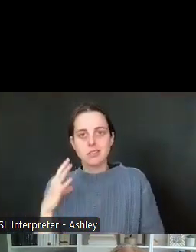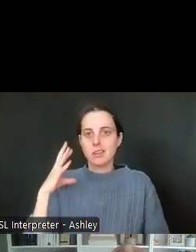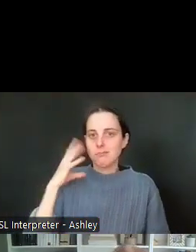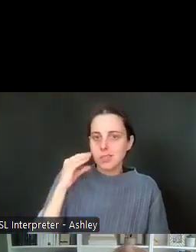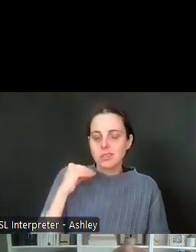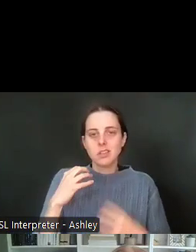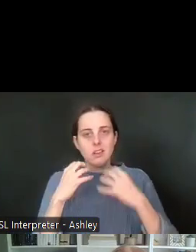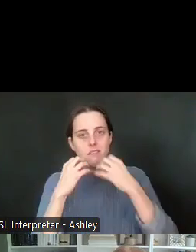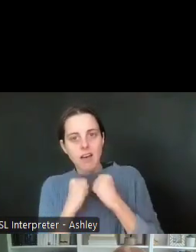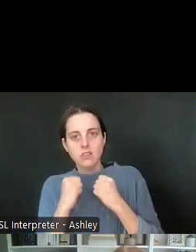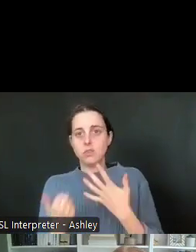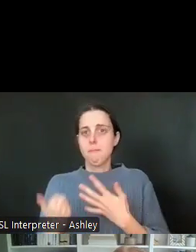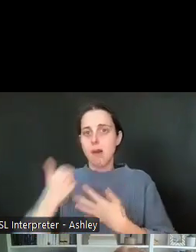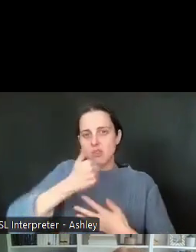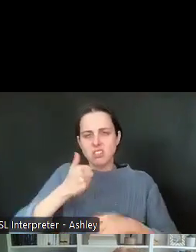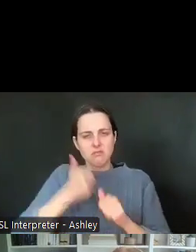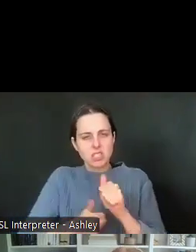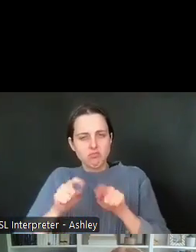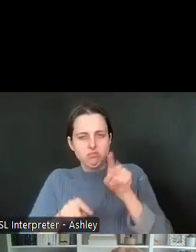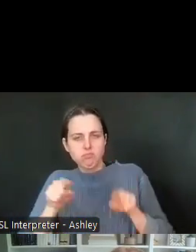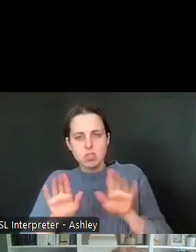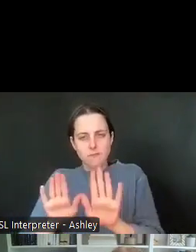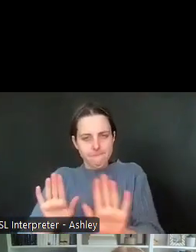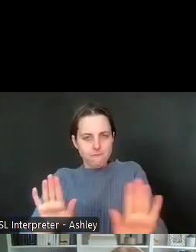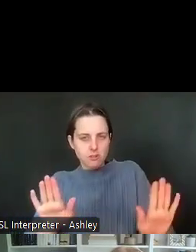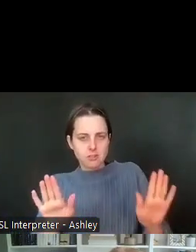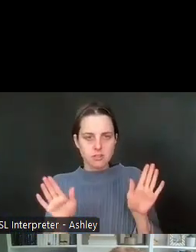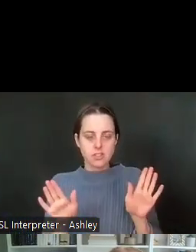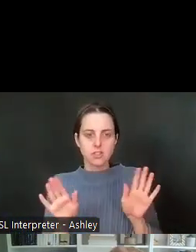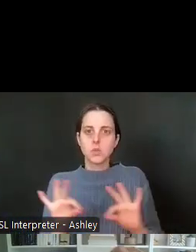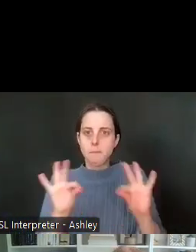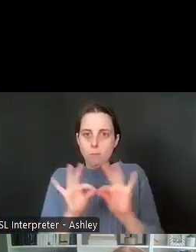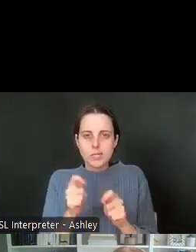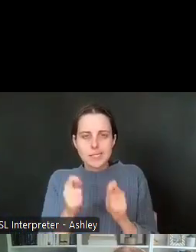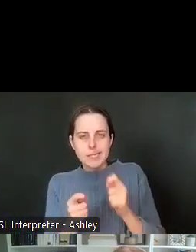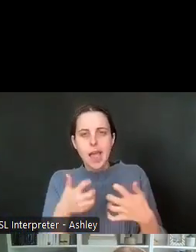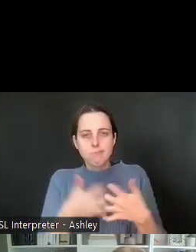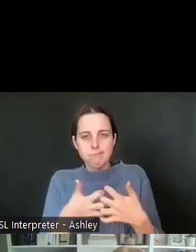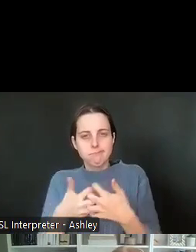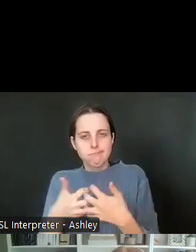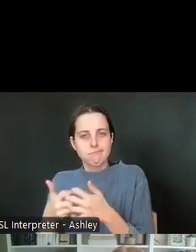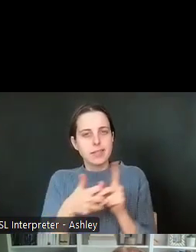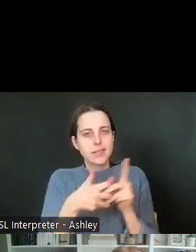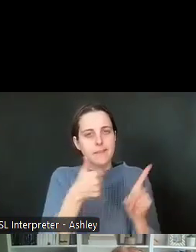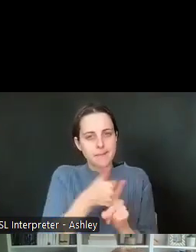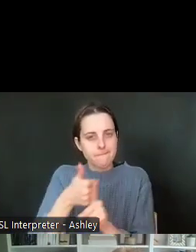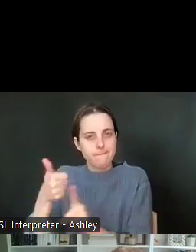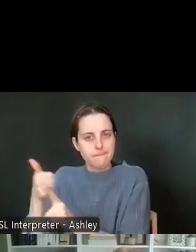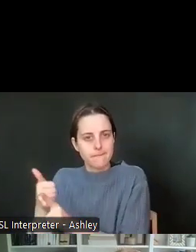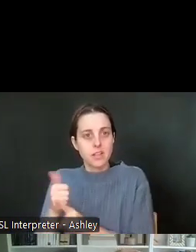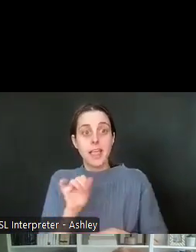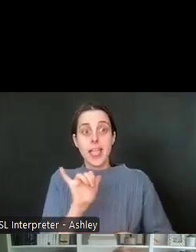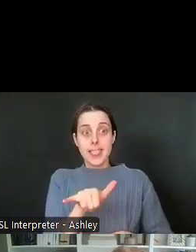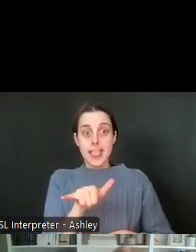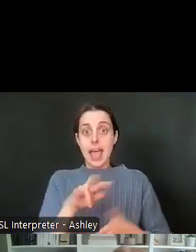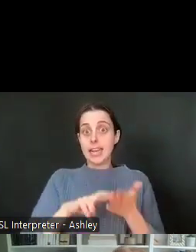and priorities. This is the definition that I use when I'm working with organizations because it calls